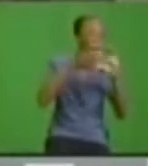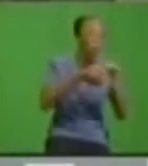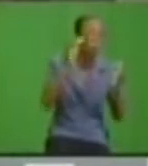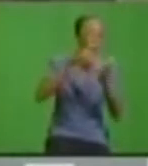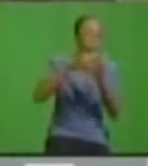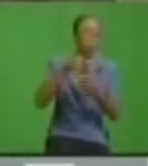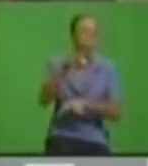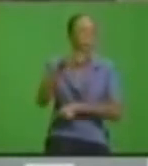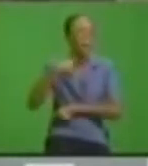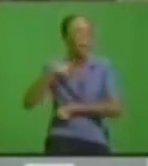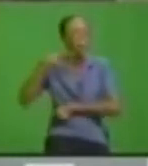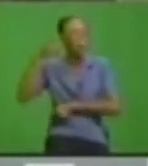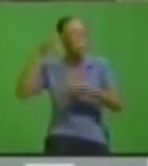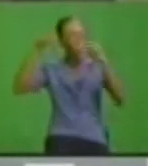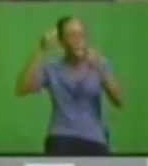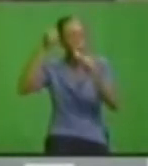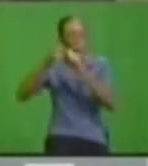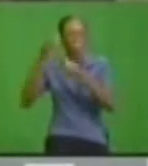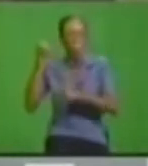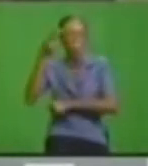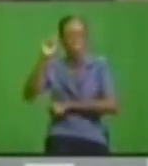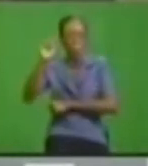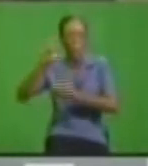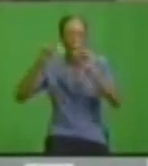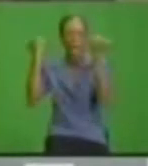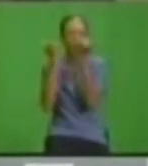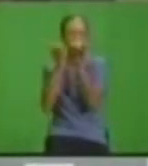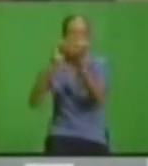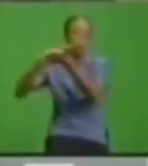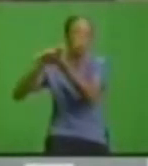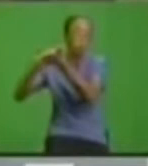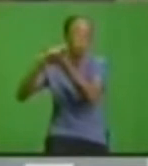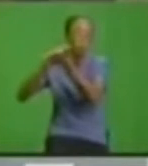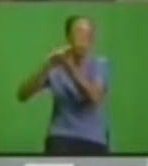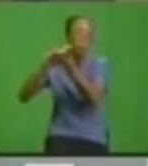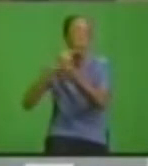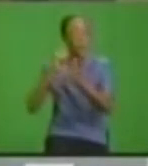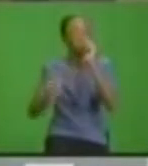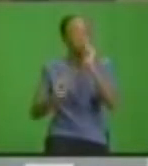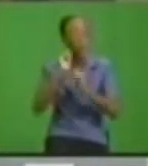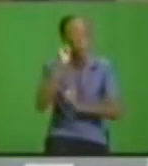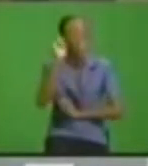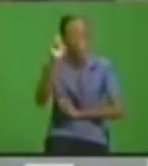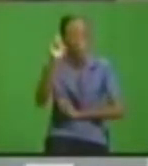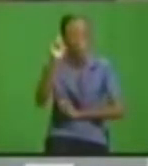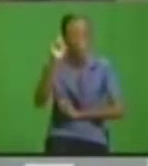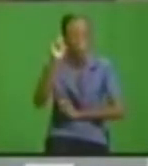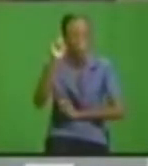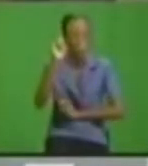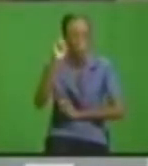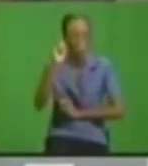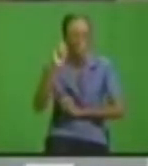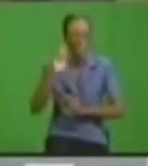his addresses to the United Nations General Assembly, he advanced that Trinidad and Tobago, within its